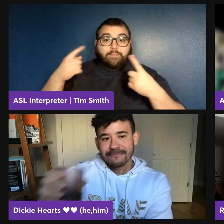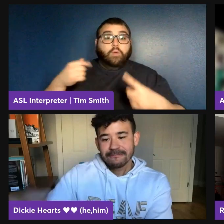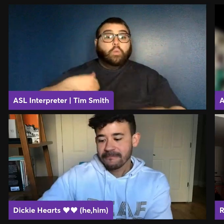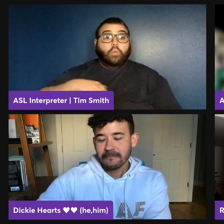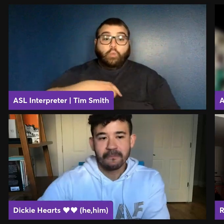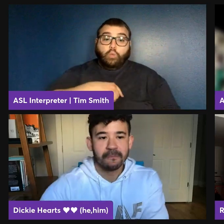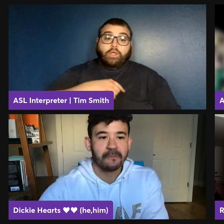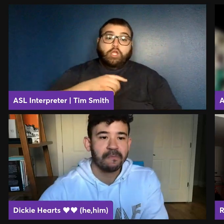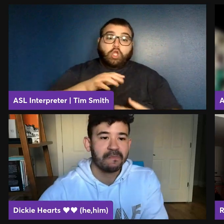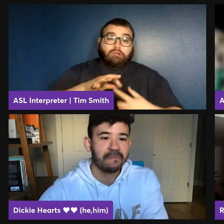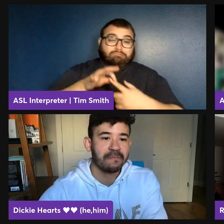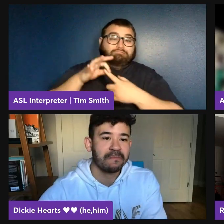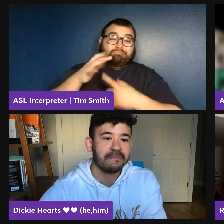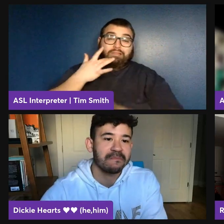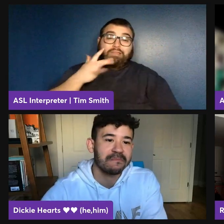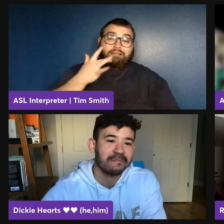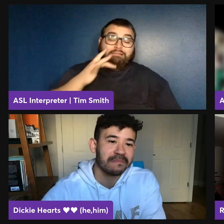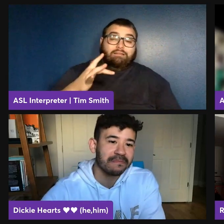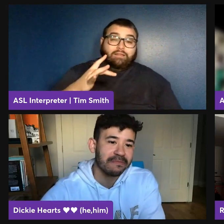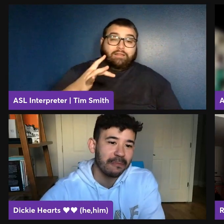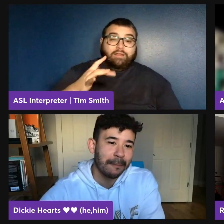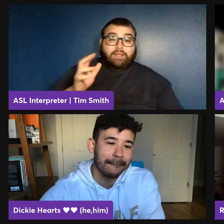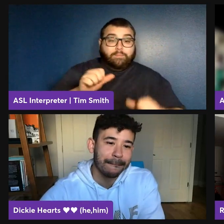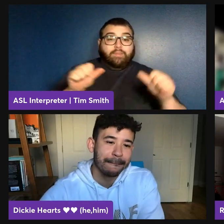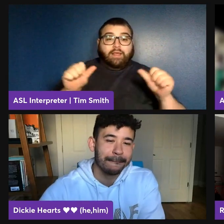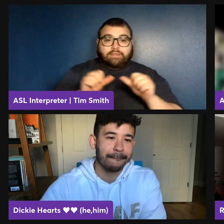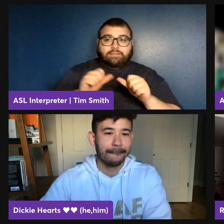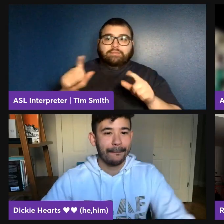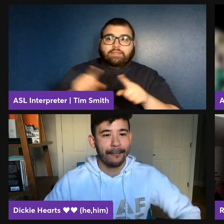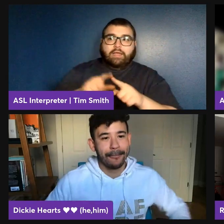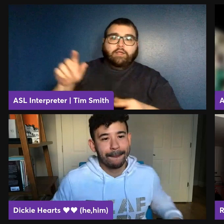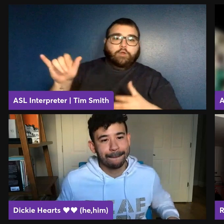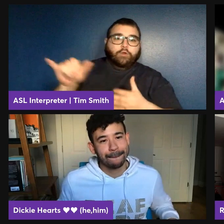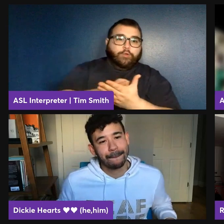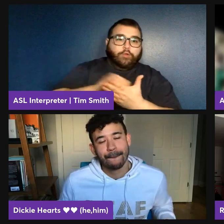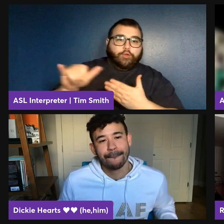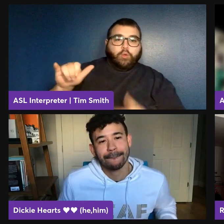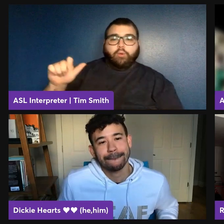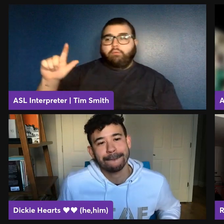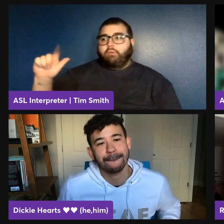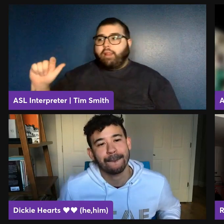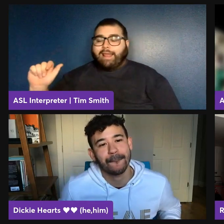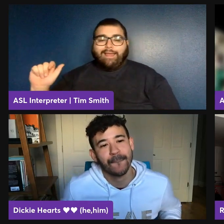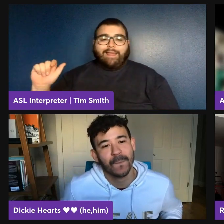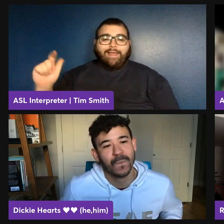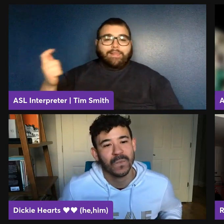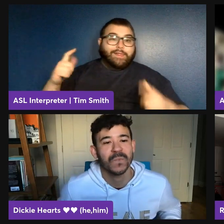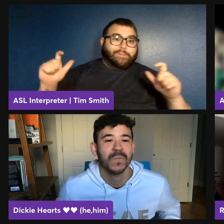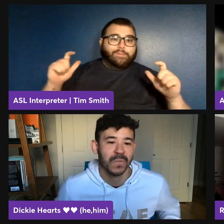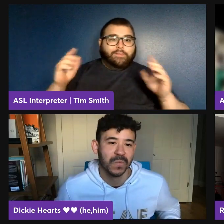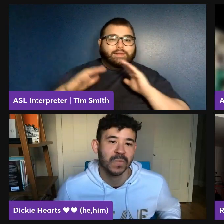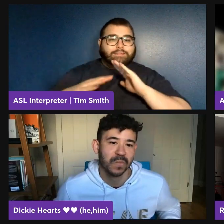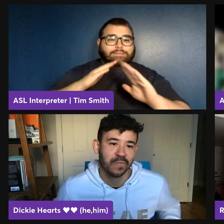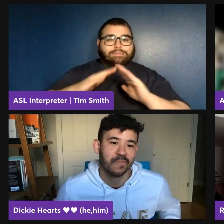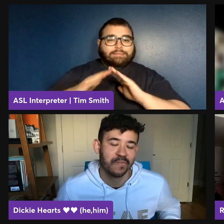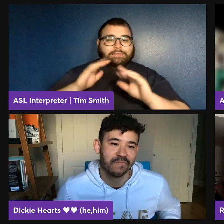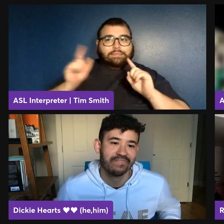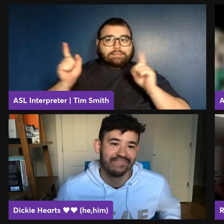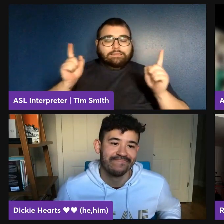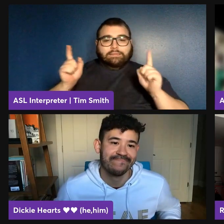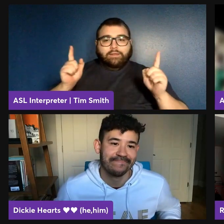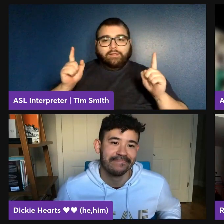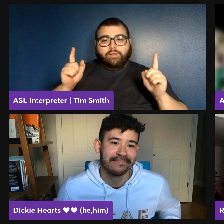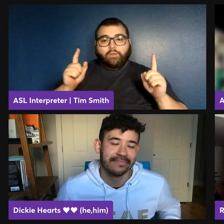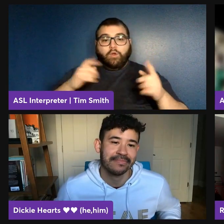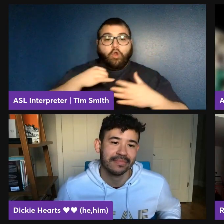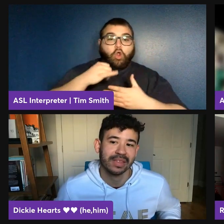in places like New York, and for folks who are in LA and the big cities where art and